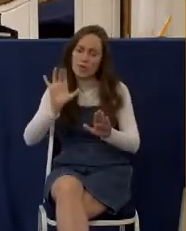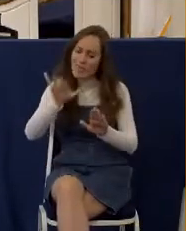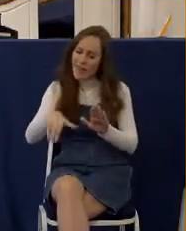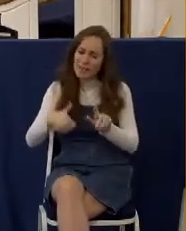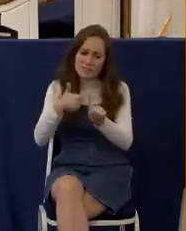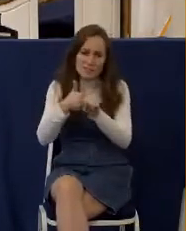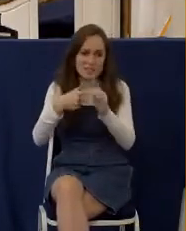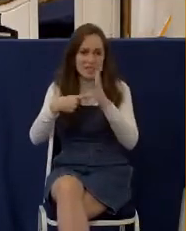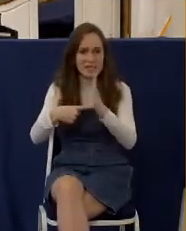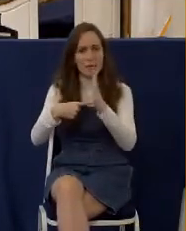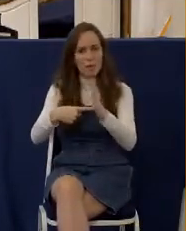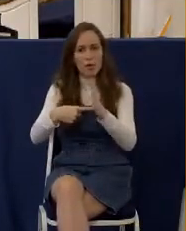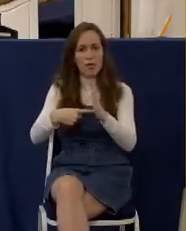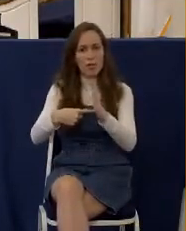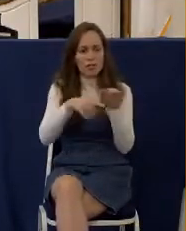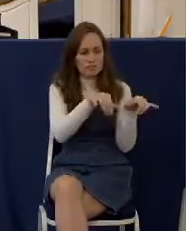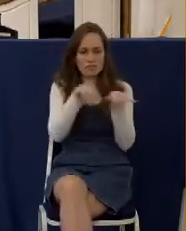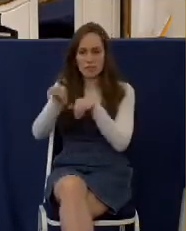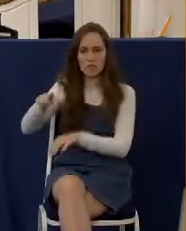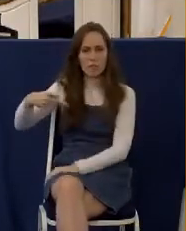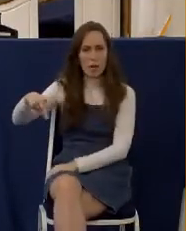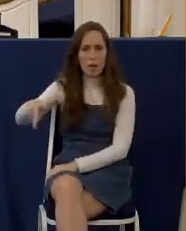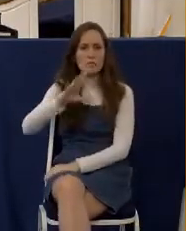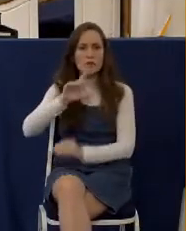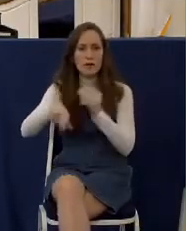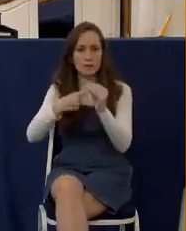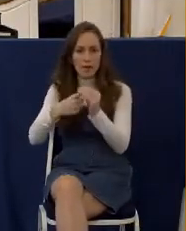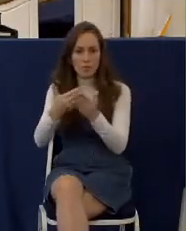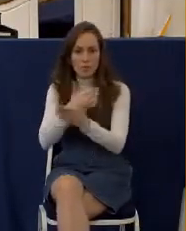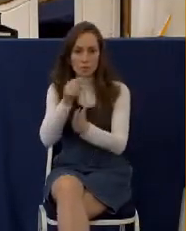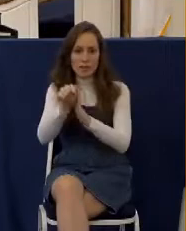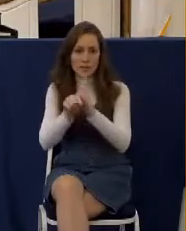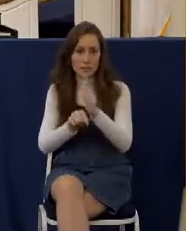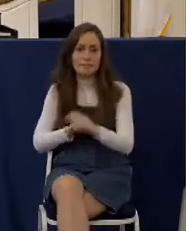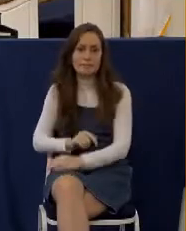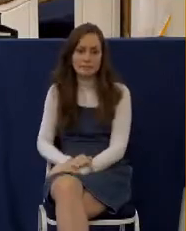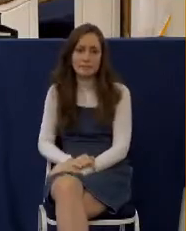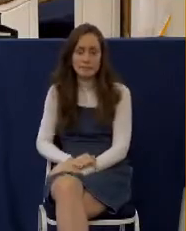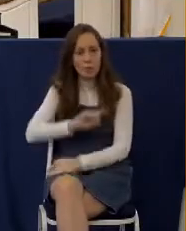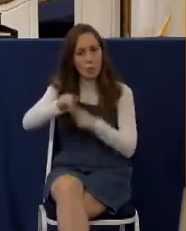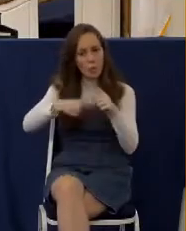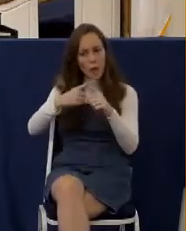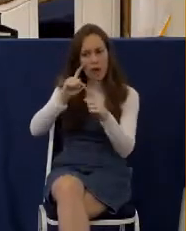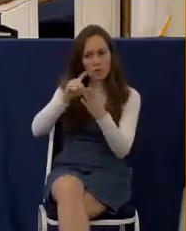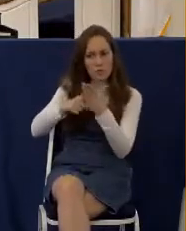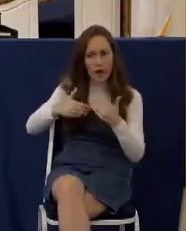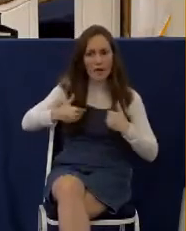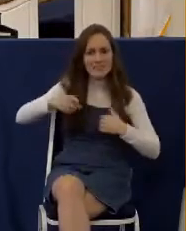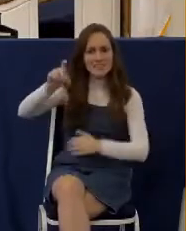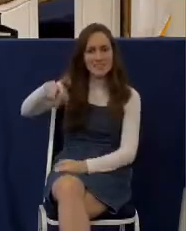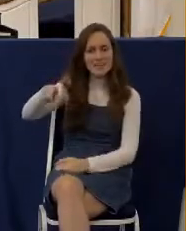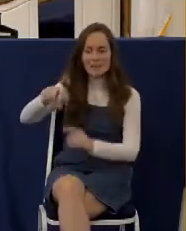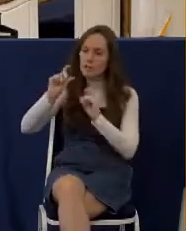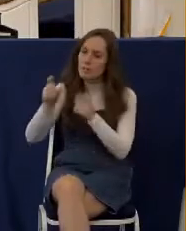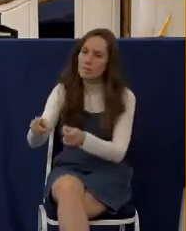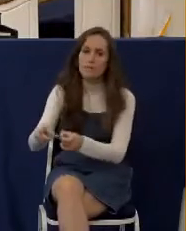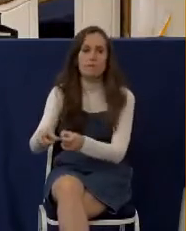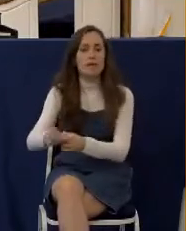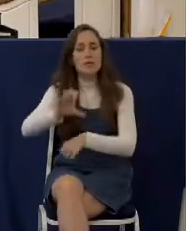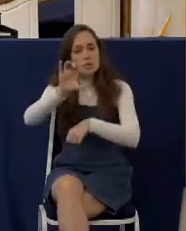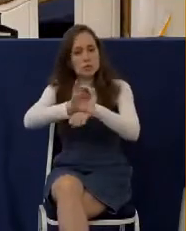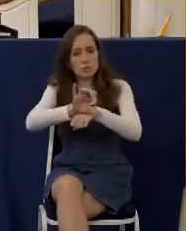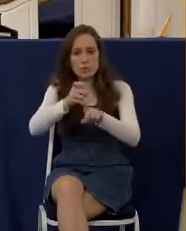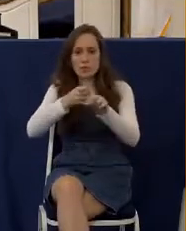kind of giving that Paul's talking about here in the New Testament. You give when you see the need. This church in Jerusalem was